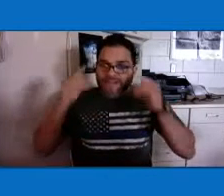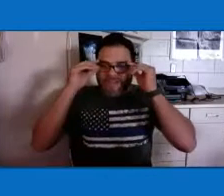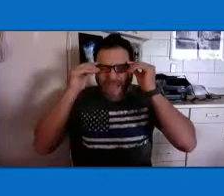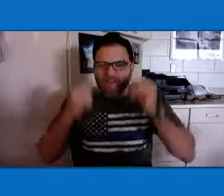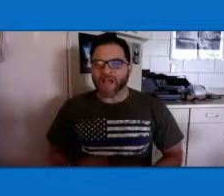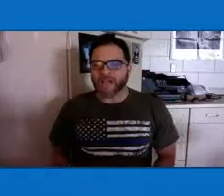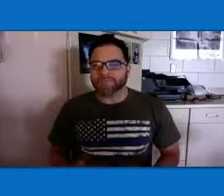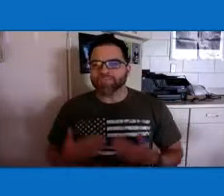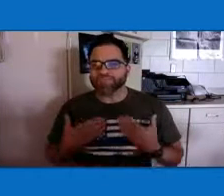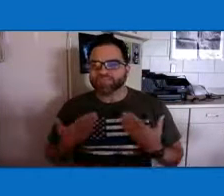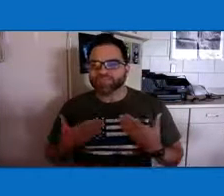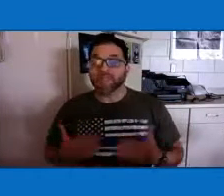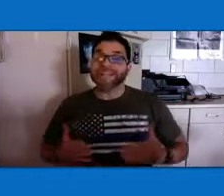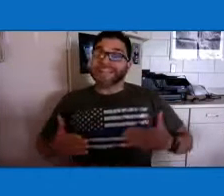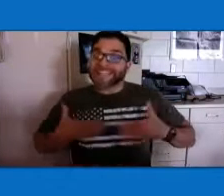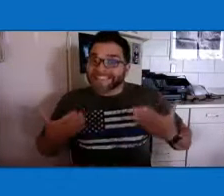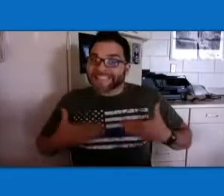Happy. Not.